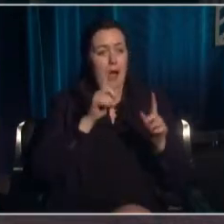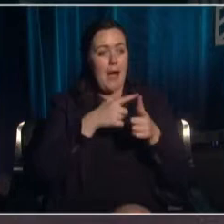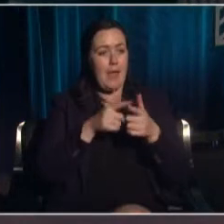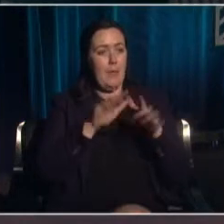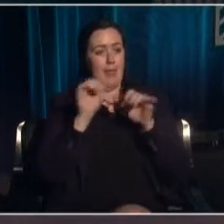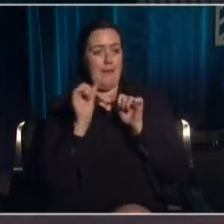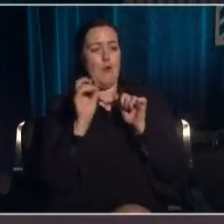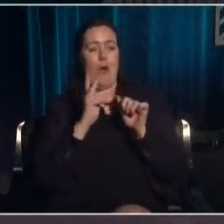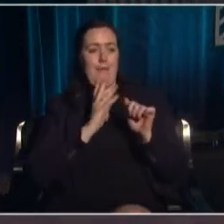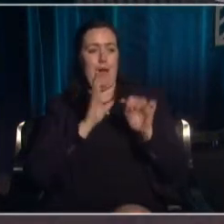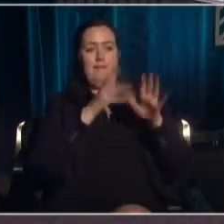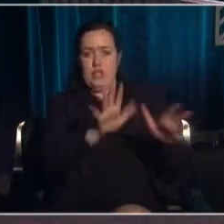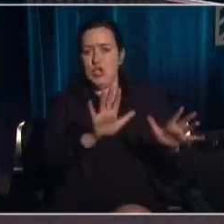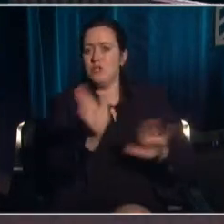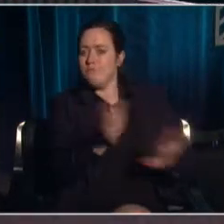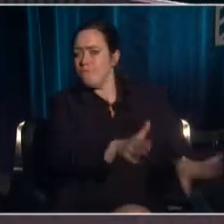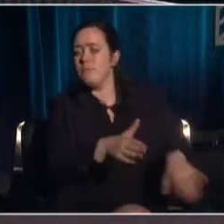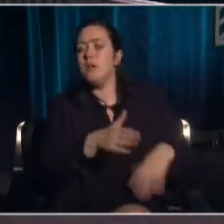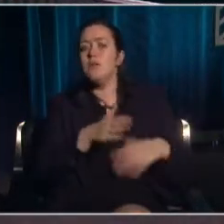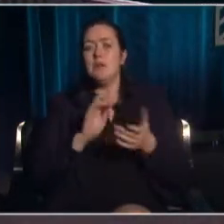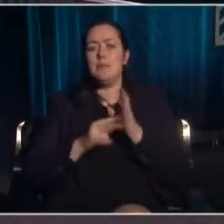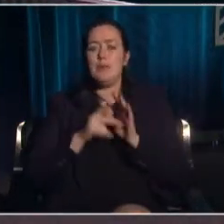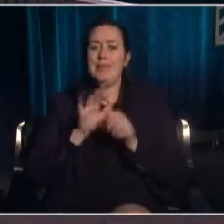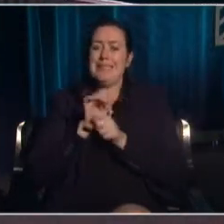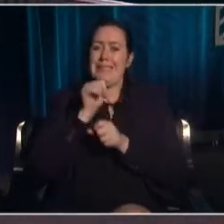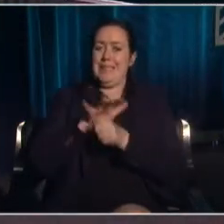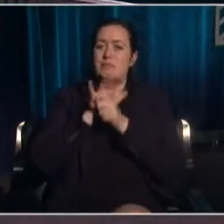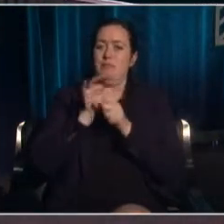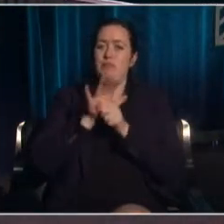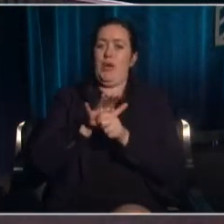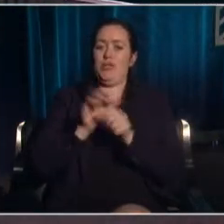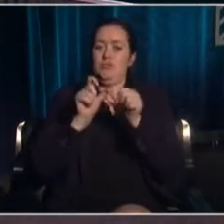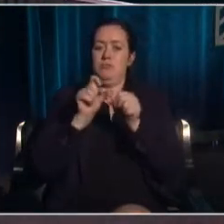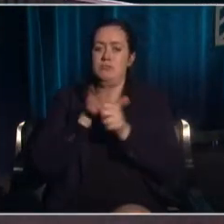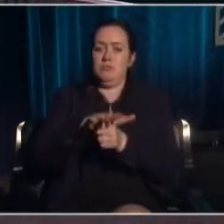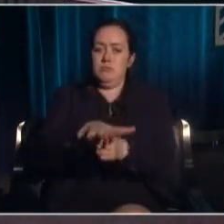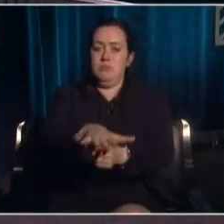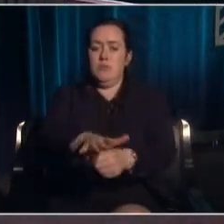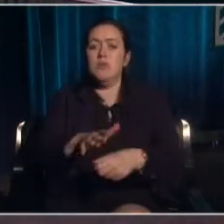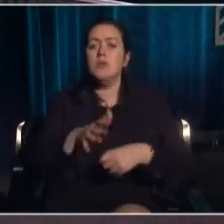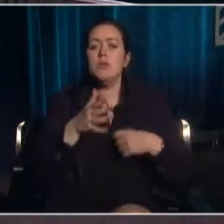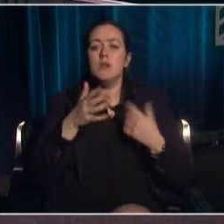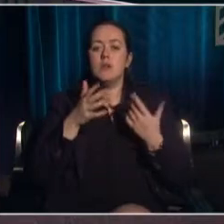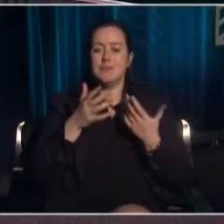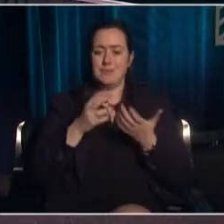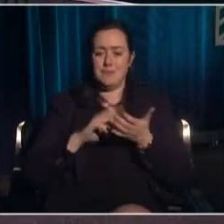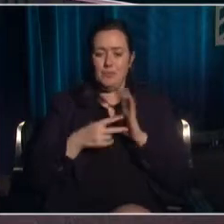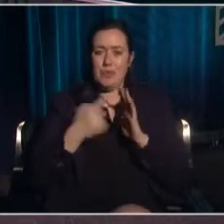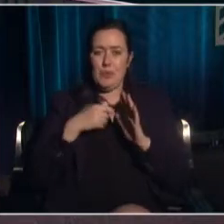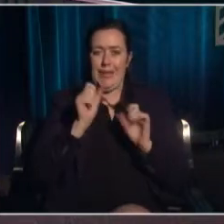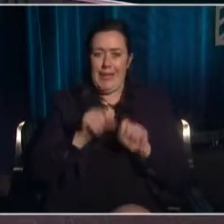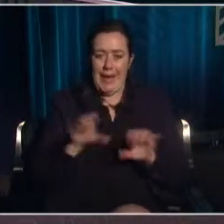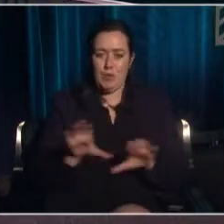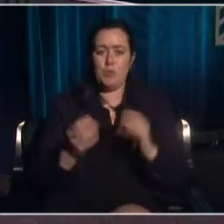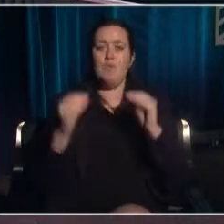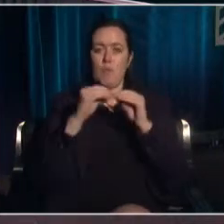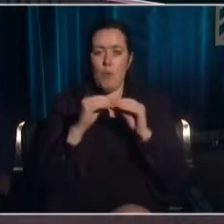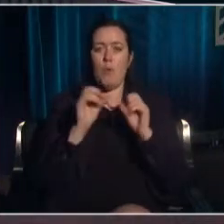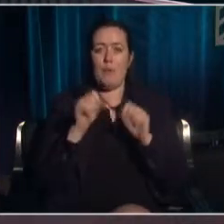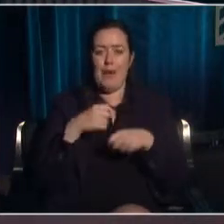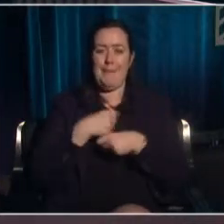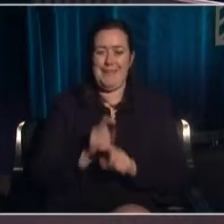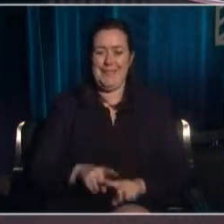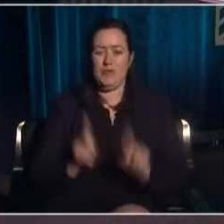look at this world that we live in right now with lots of challenges, can do an awful lot that can make a difference. But we've got to be